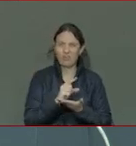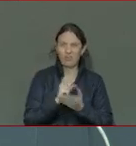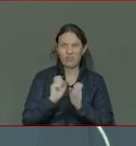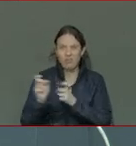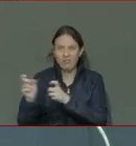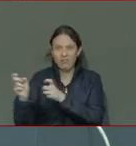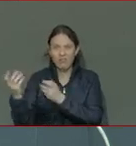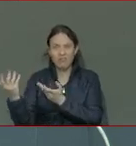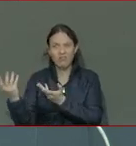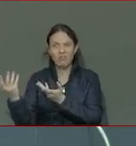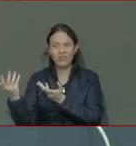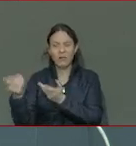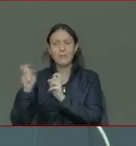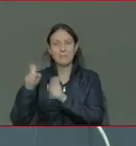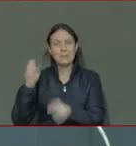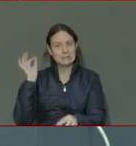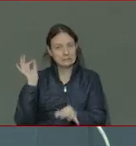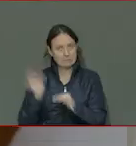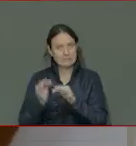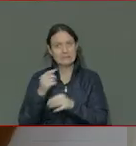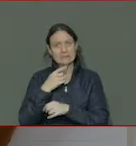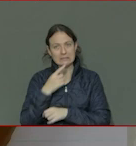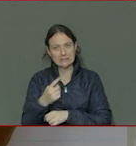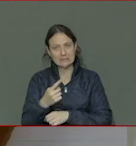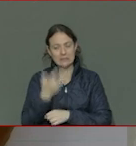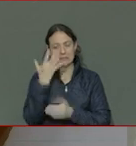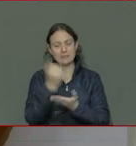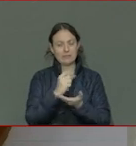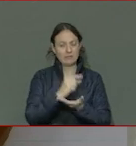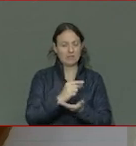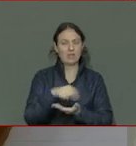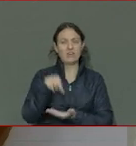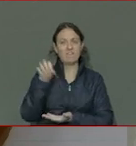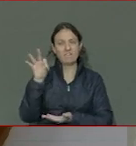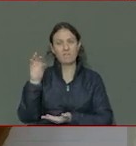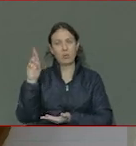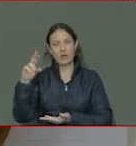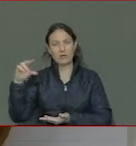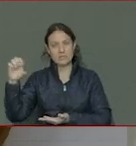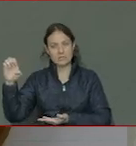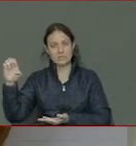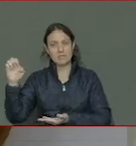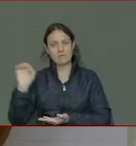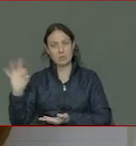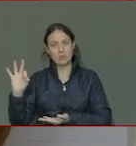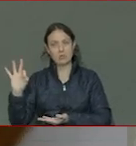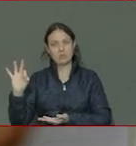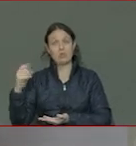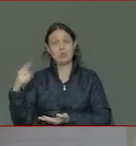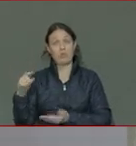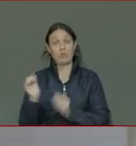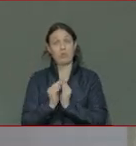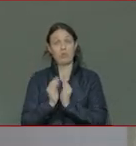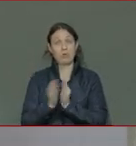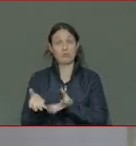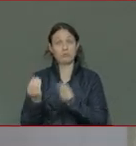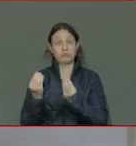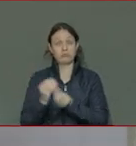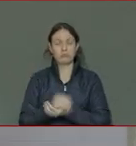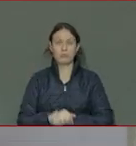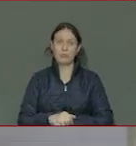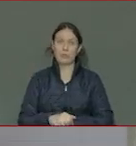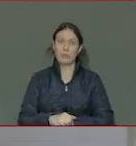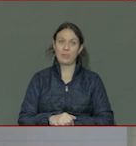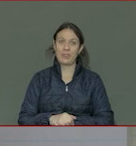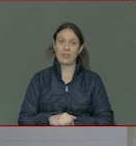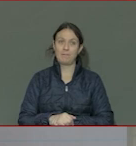acceleration? What are you meaning? So you must write gravitational force. Otherwise, you're not going to get that mark.